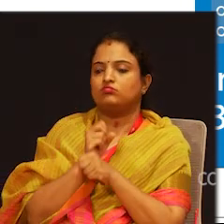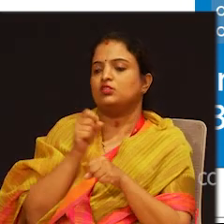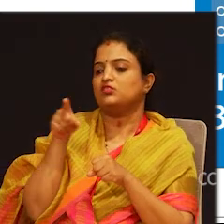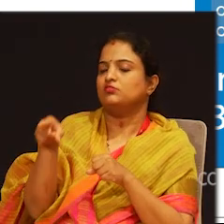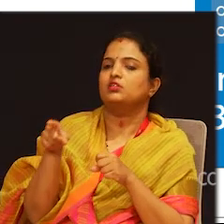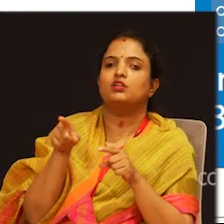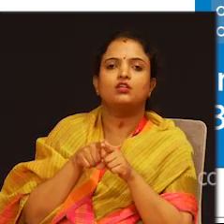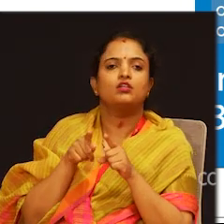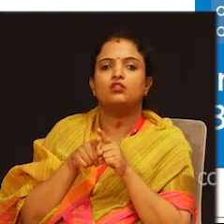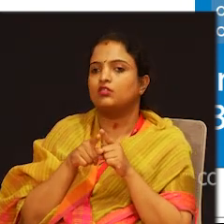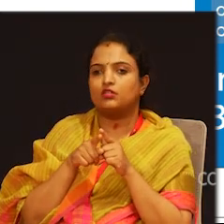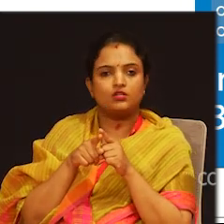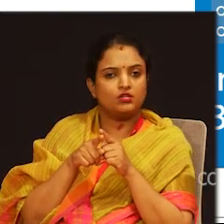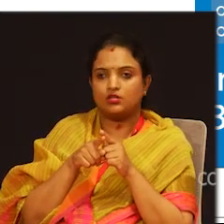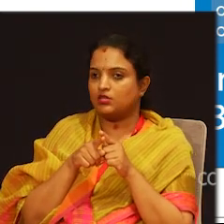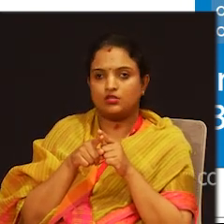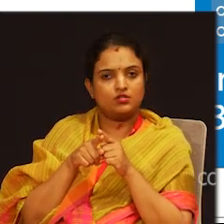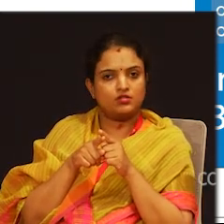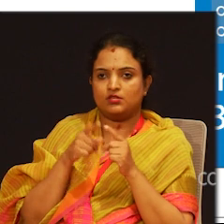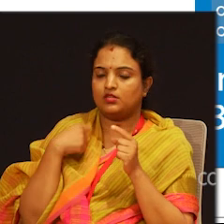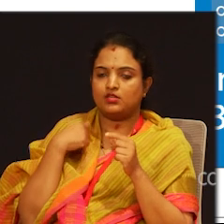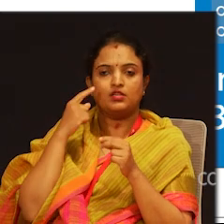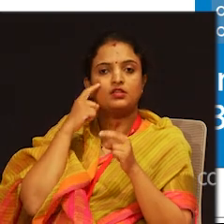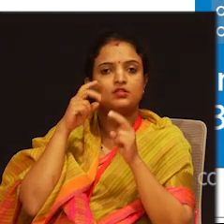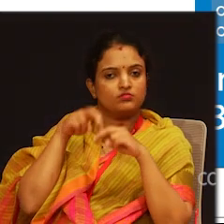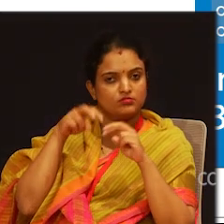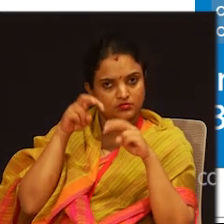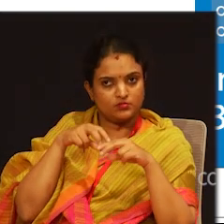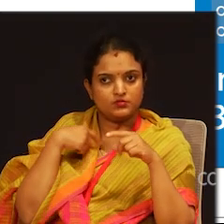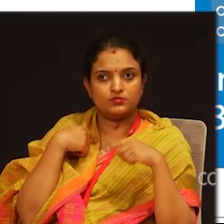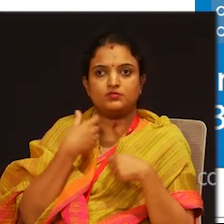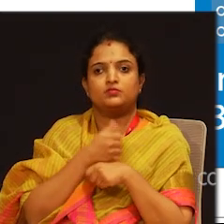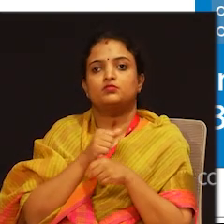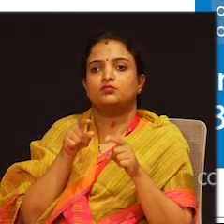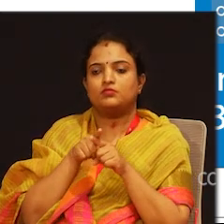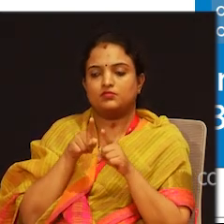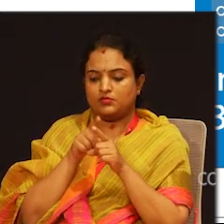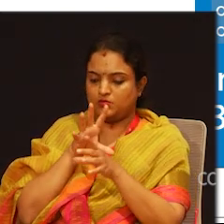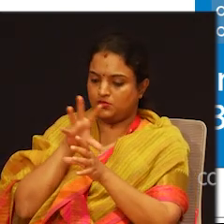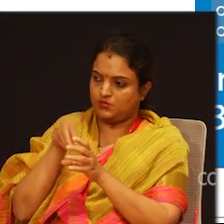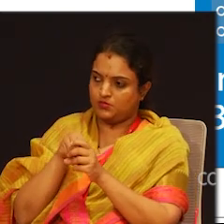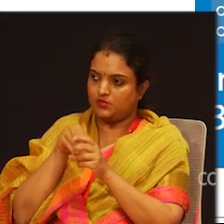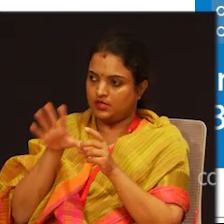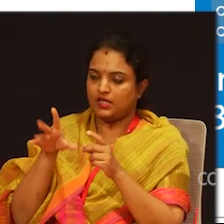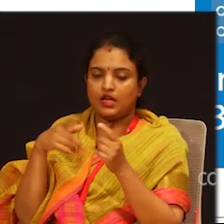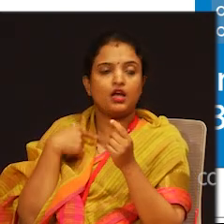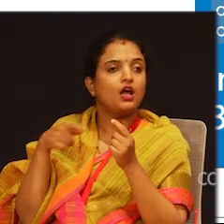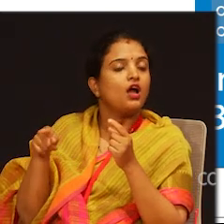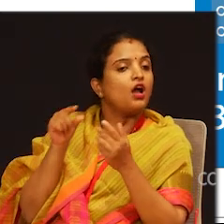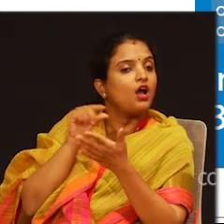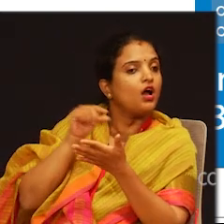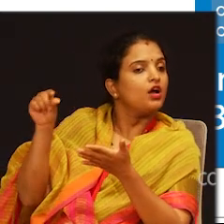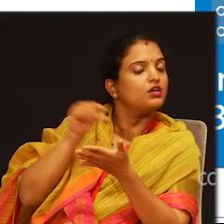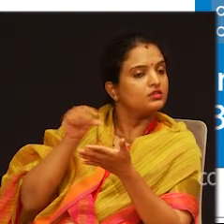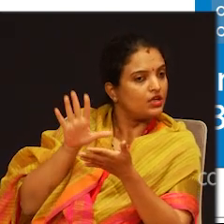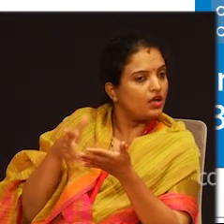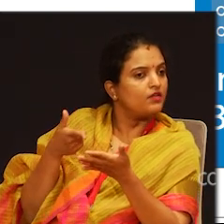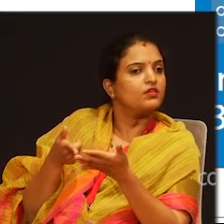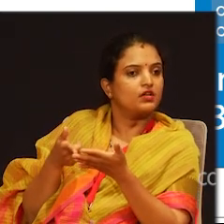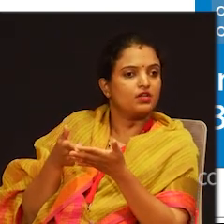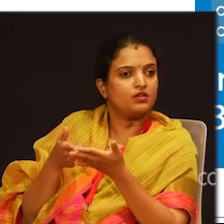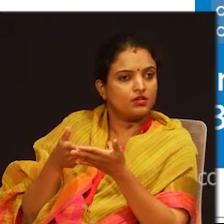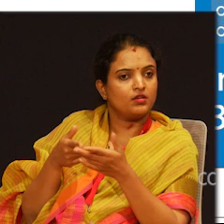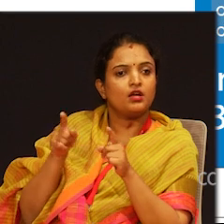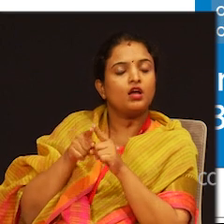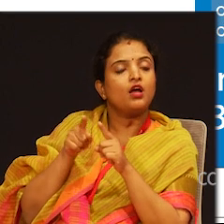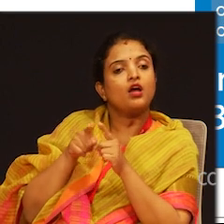it, So we wanted, these were all research-based additions that we did to the text. We,